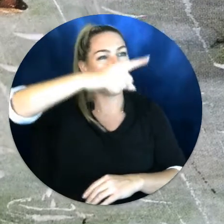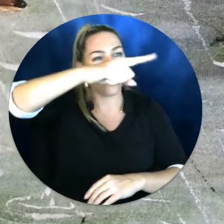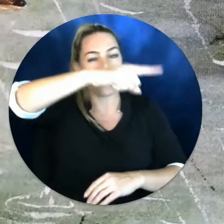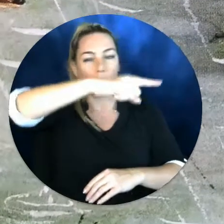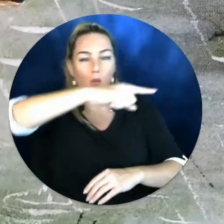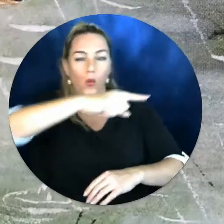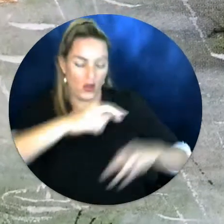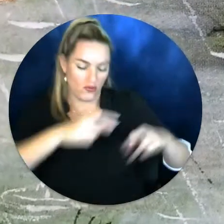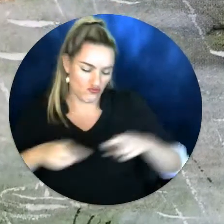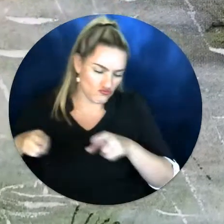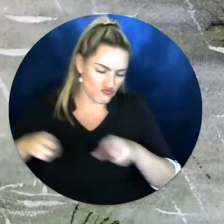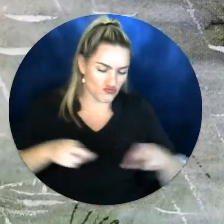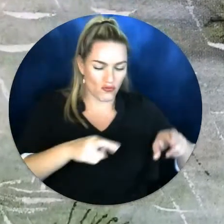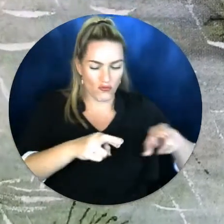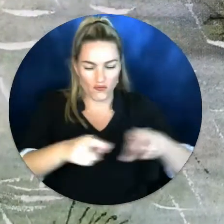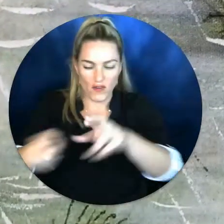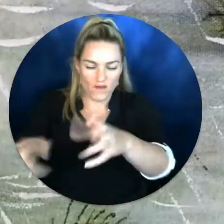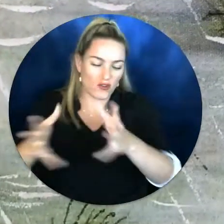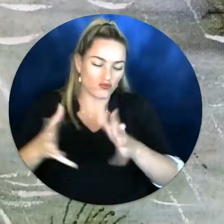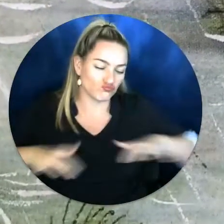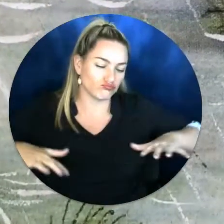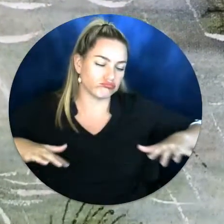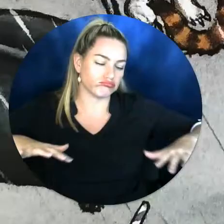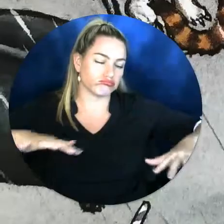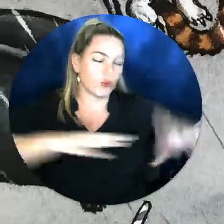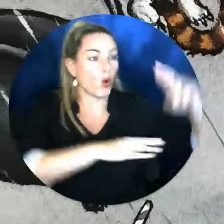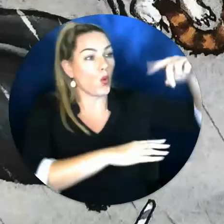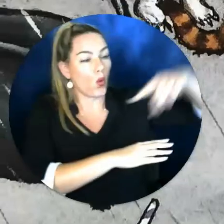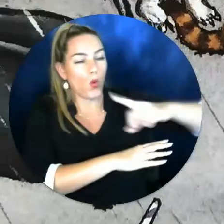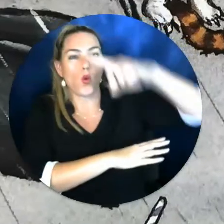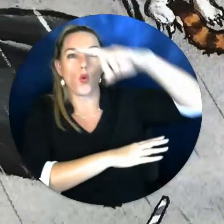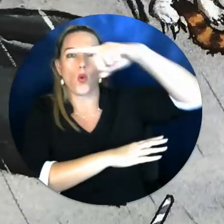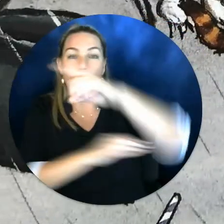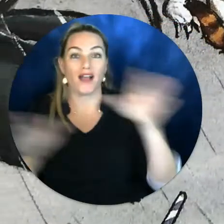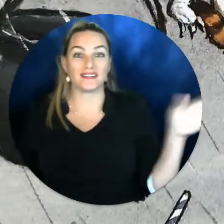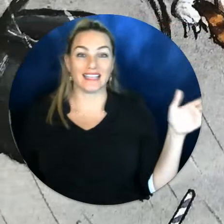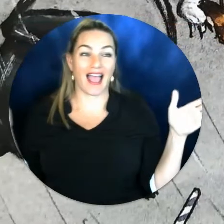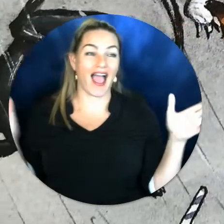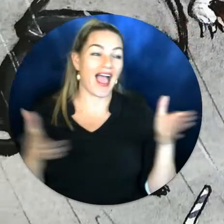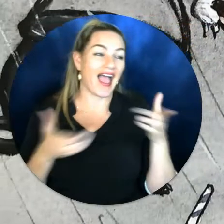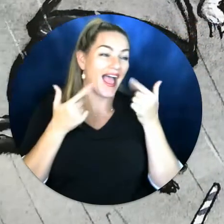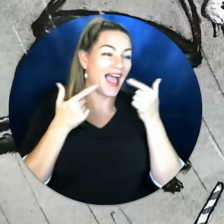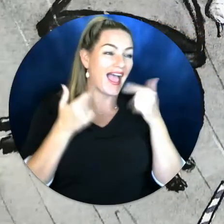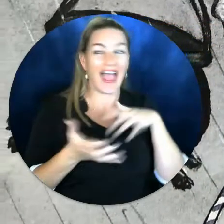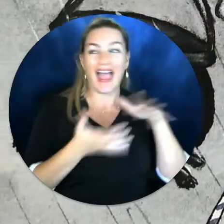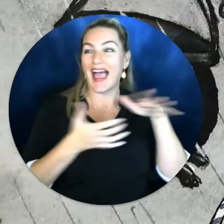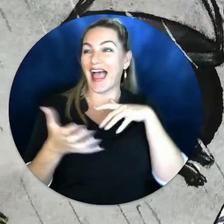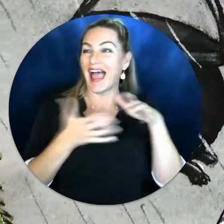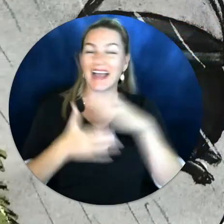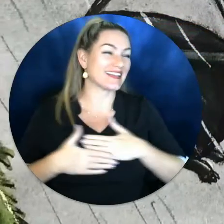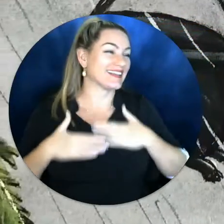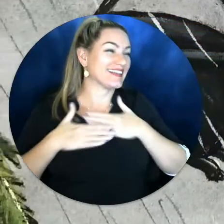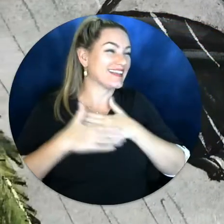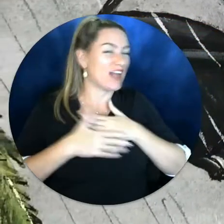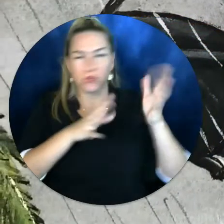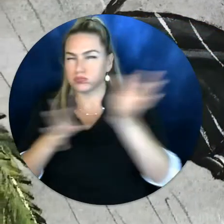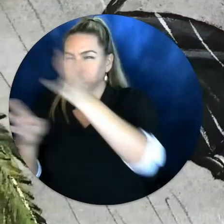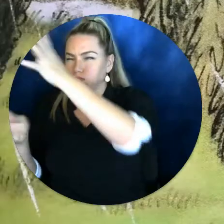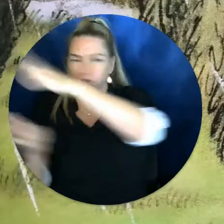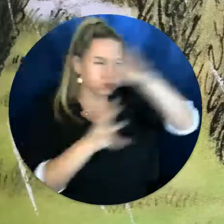Over the reeds and the rivers they flew. The bird shrieked with glee, and the stormy wind